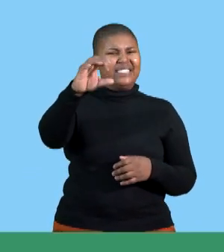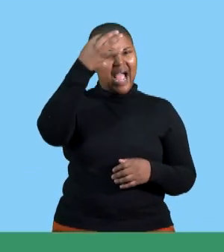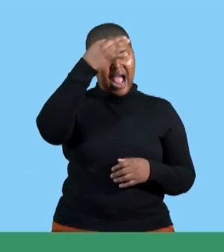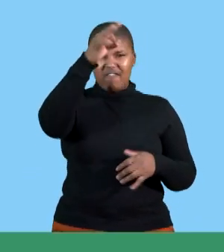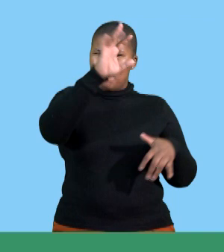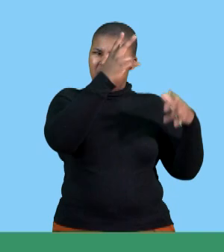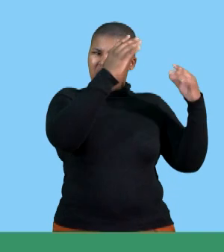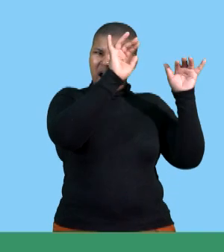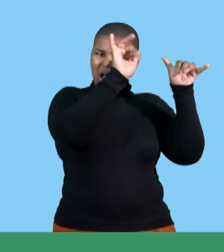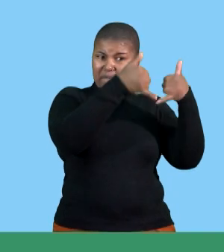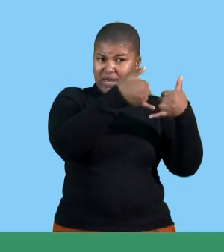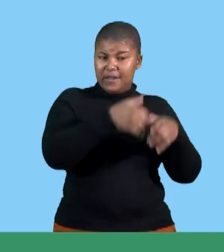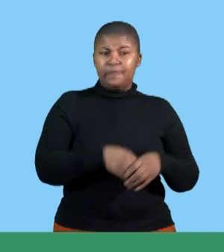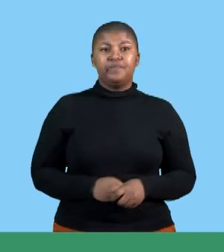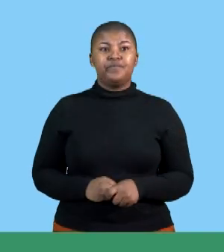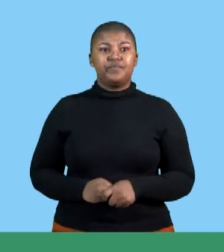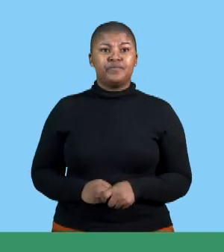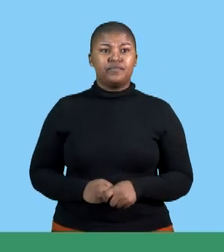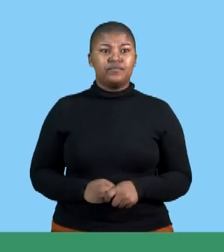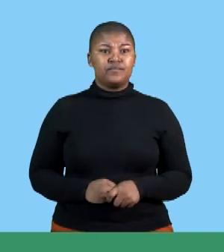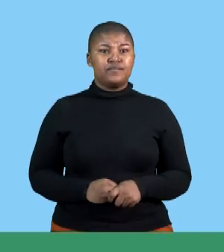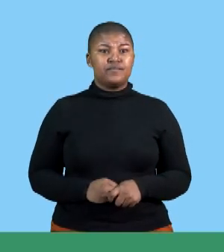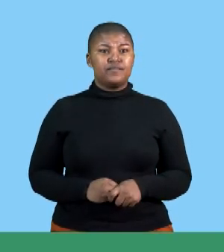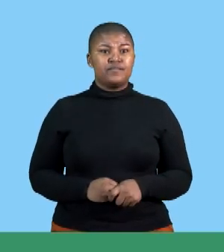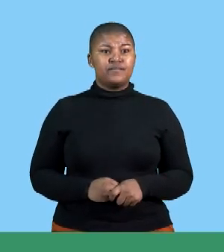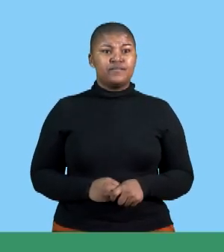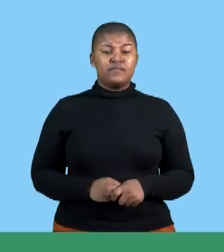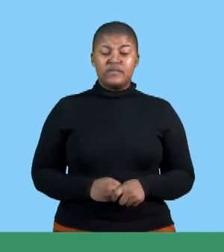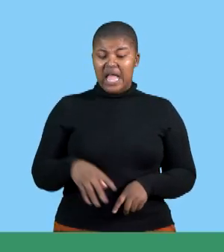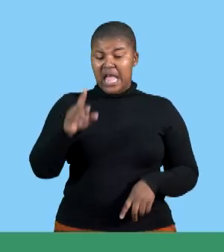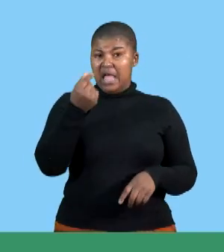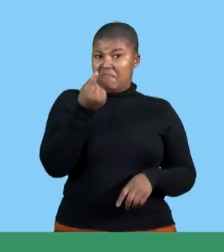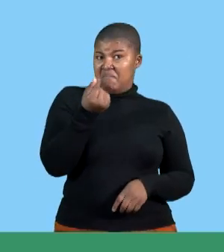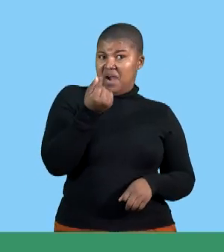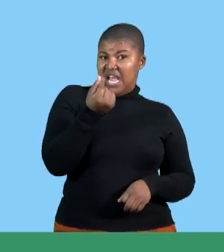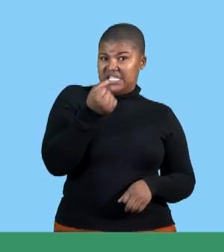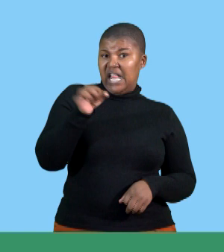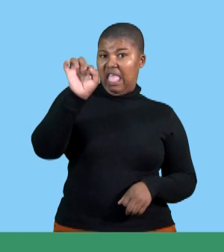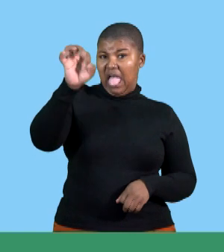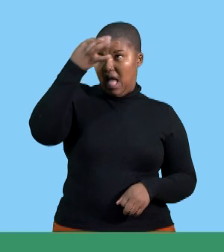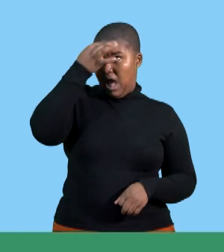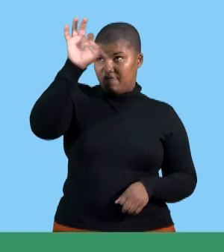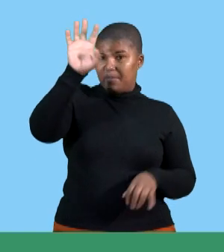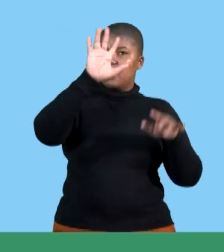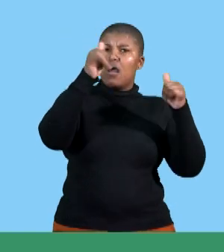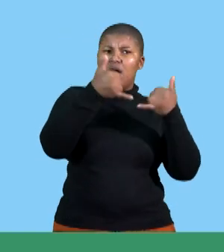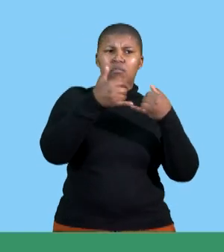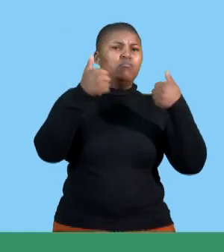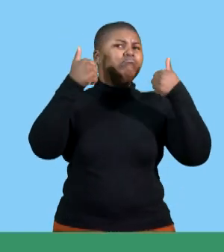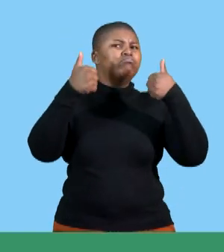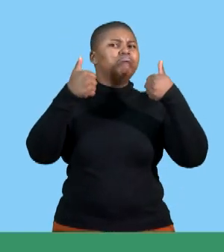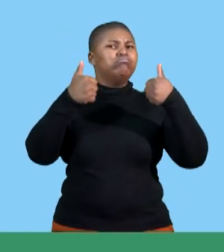competition with private sector to make services affordable to more citizens. So obviously with